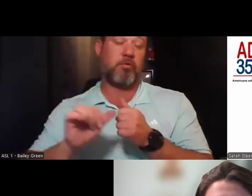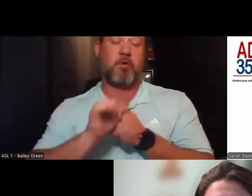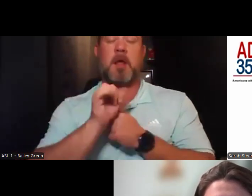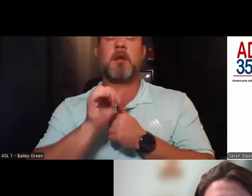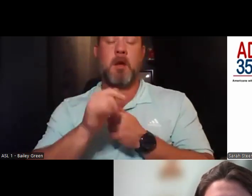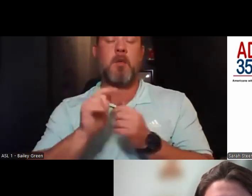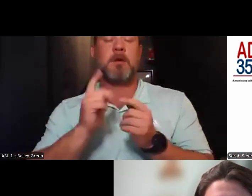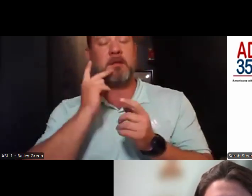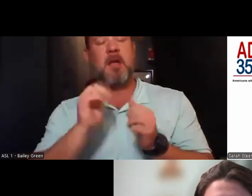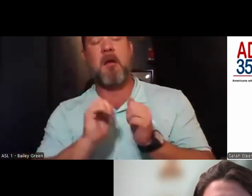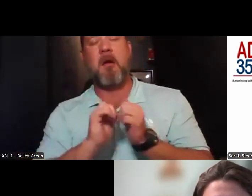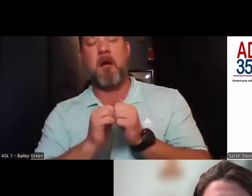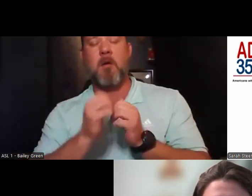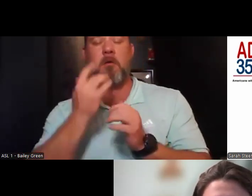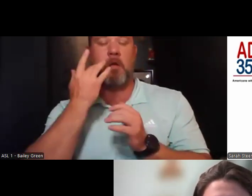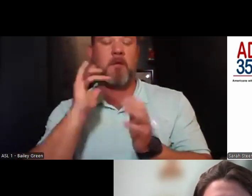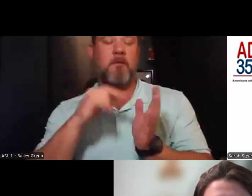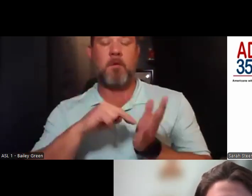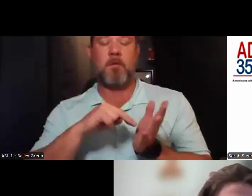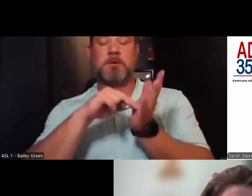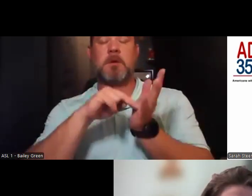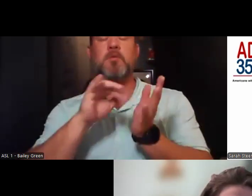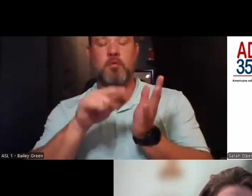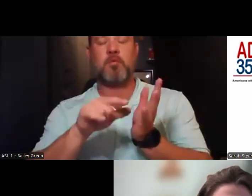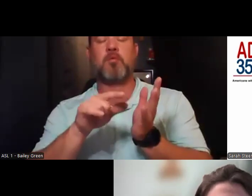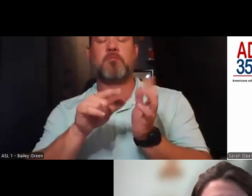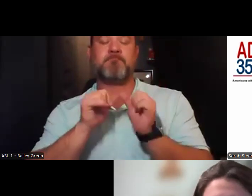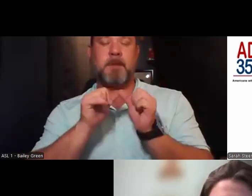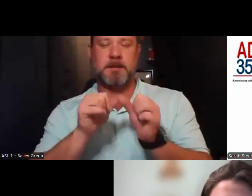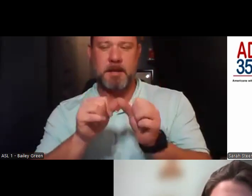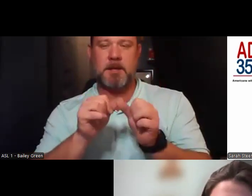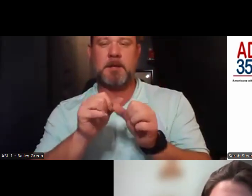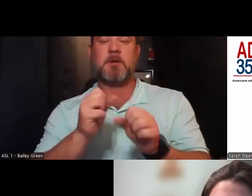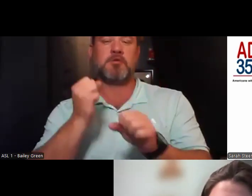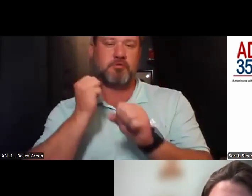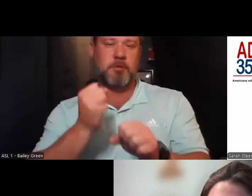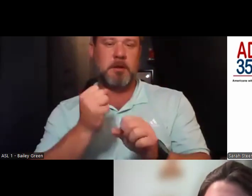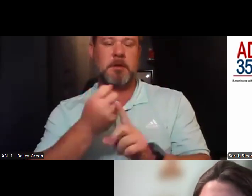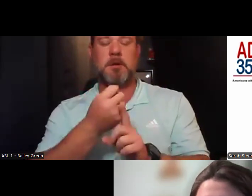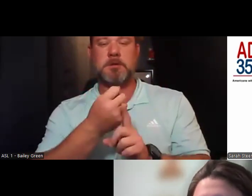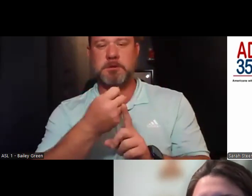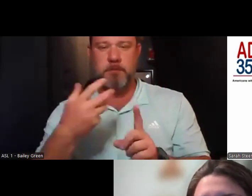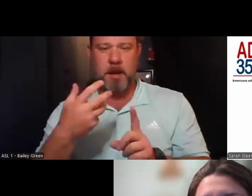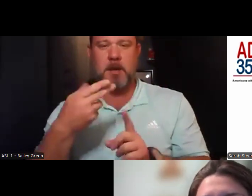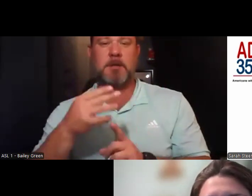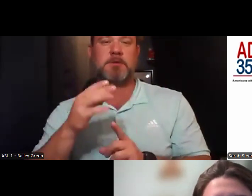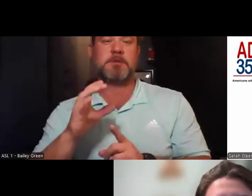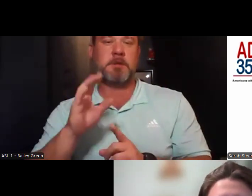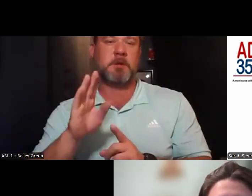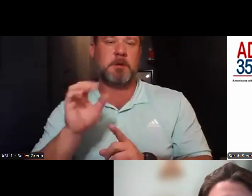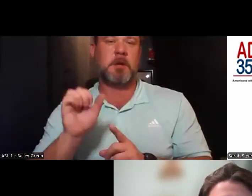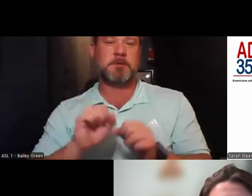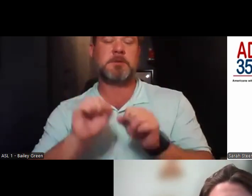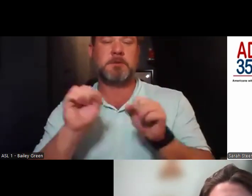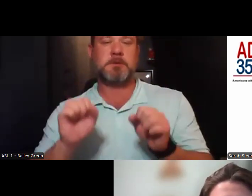about how California steps up to maintain, but also strengthen and expand our HCBS system, and